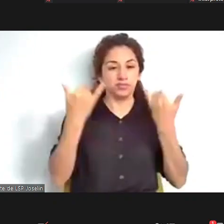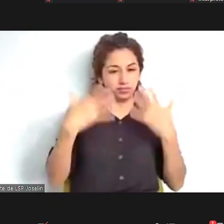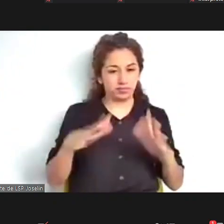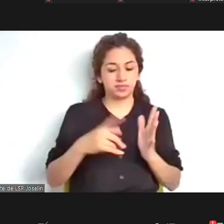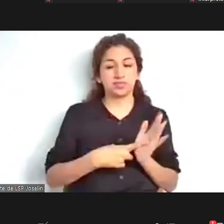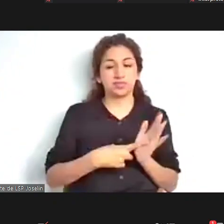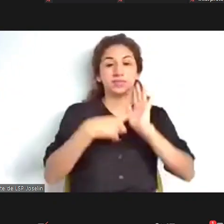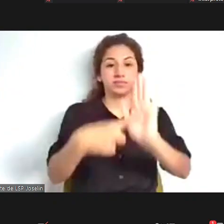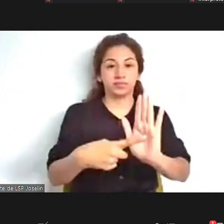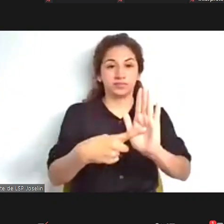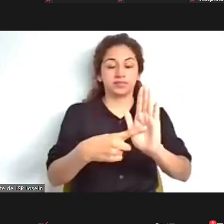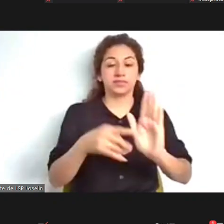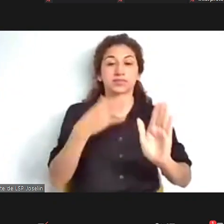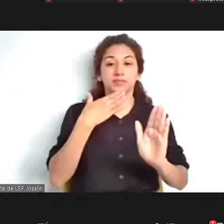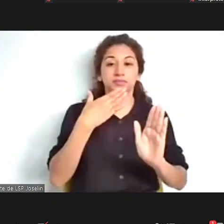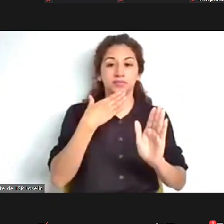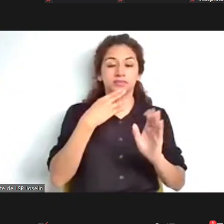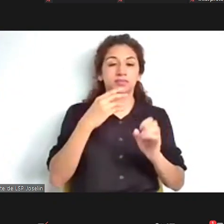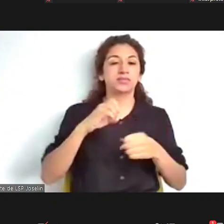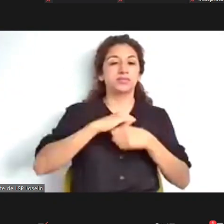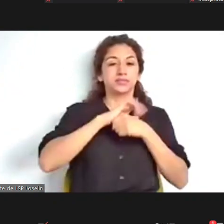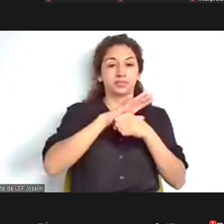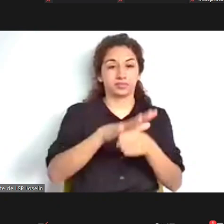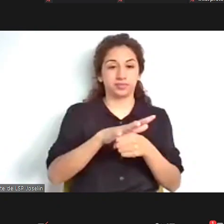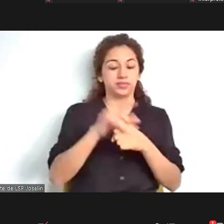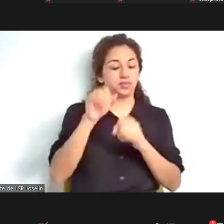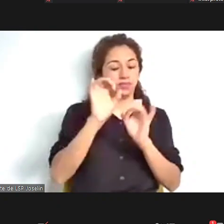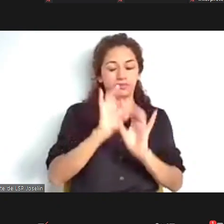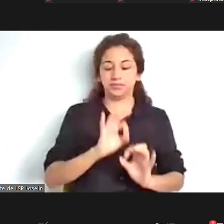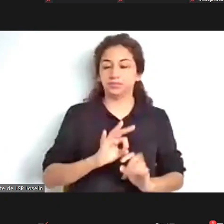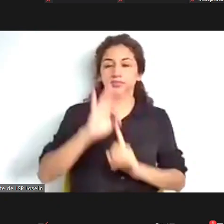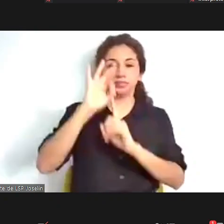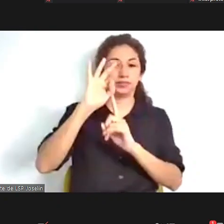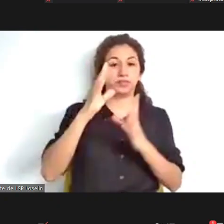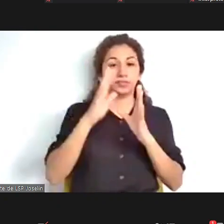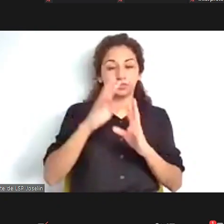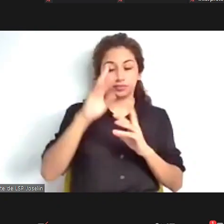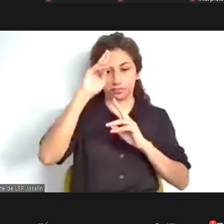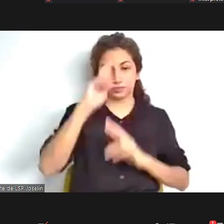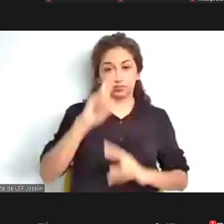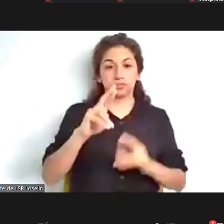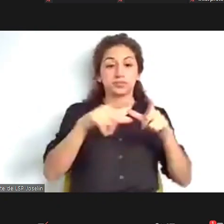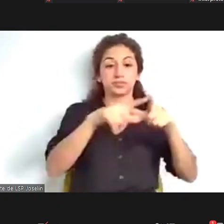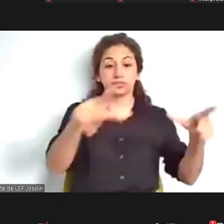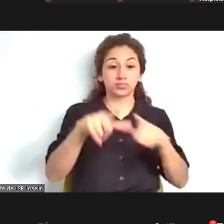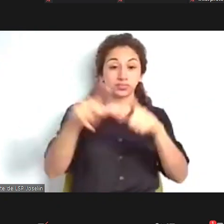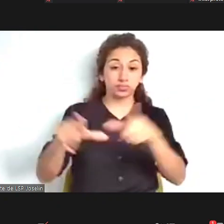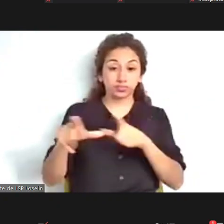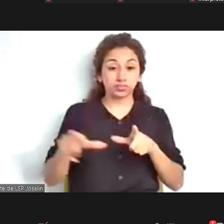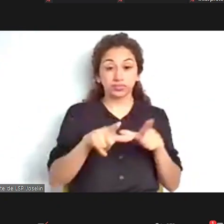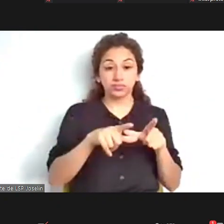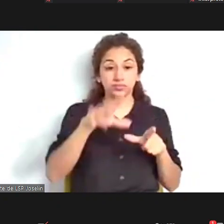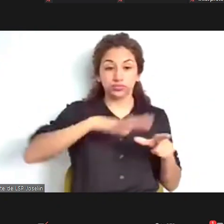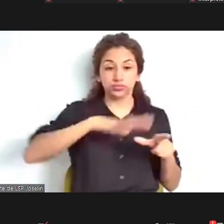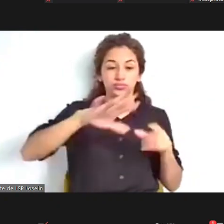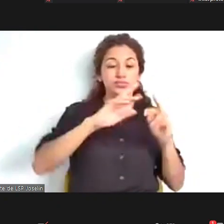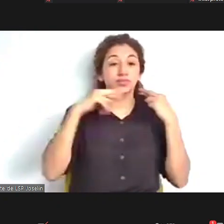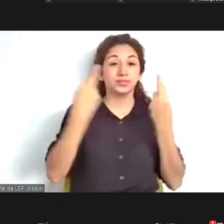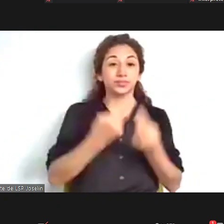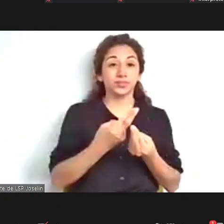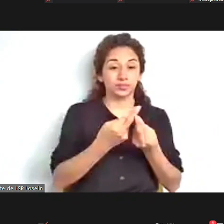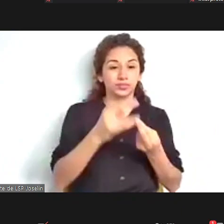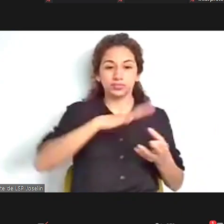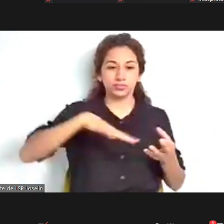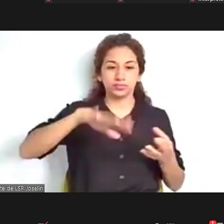inc impacted by the business activities it is fundamental to generate spaces that would establish and maintain the